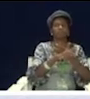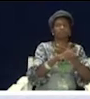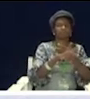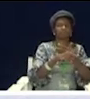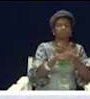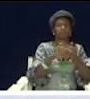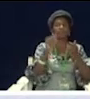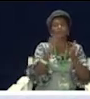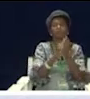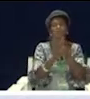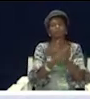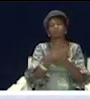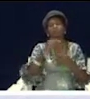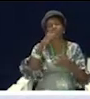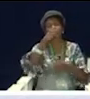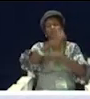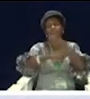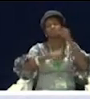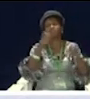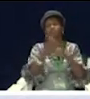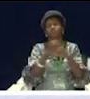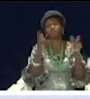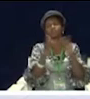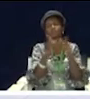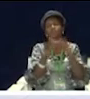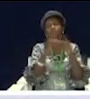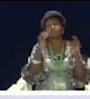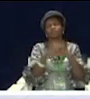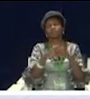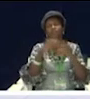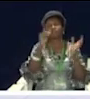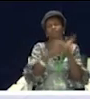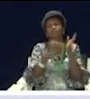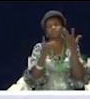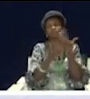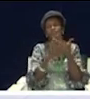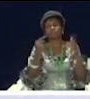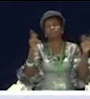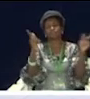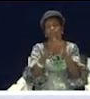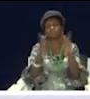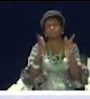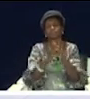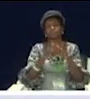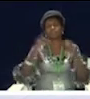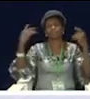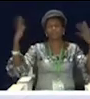annual convention. In December, the Congress.